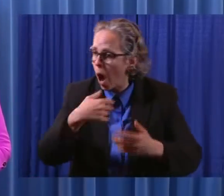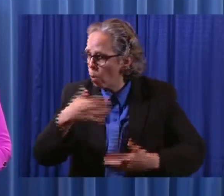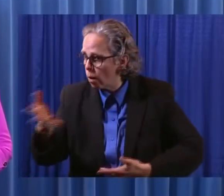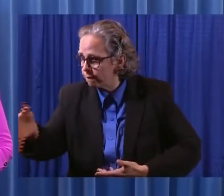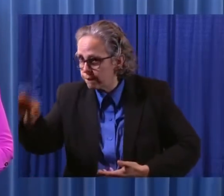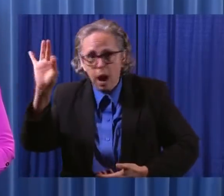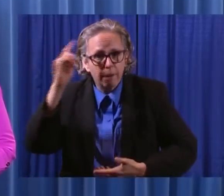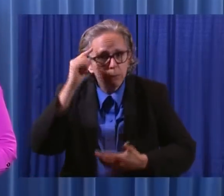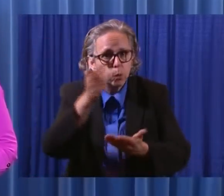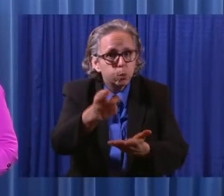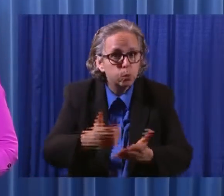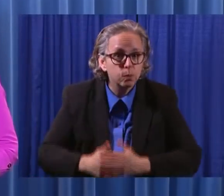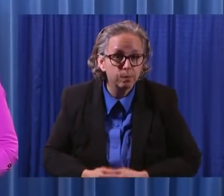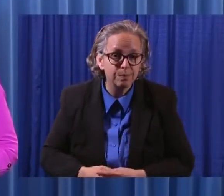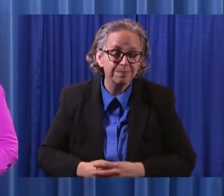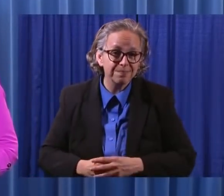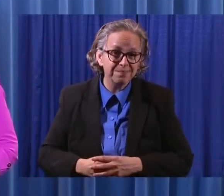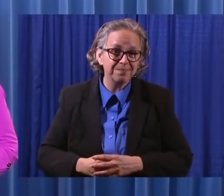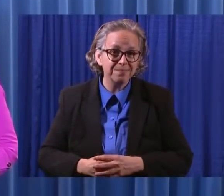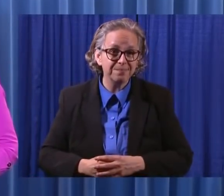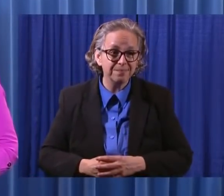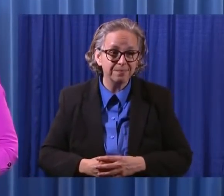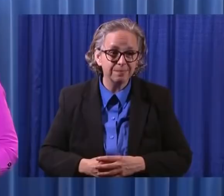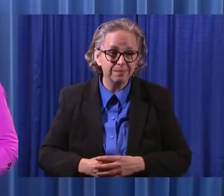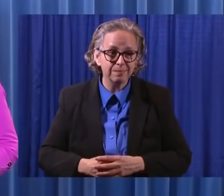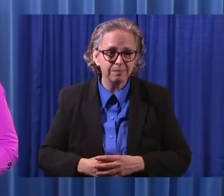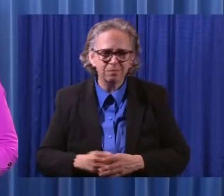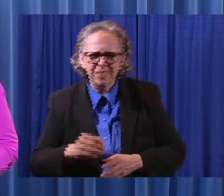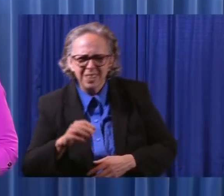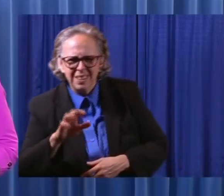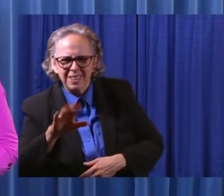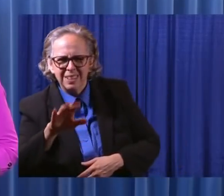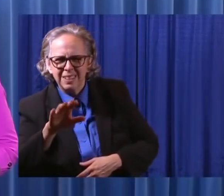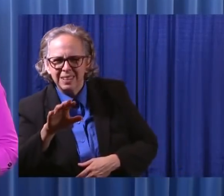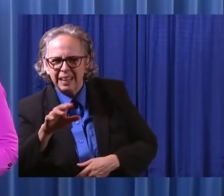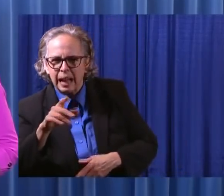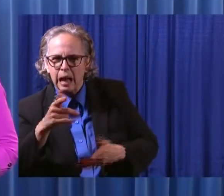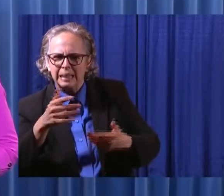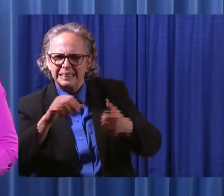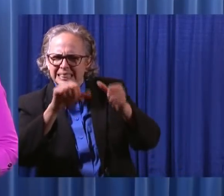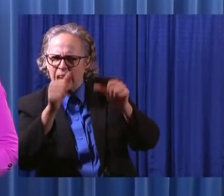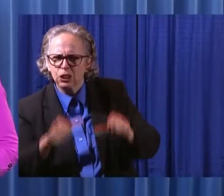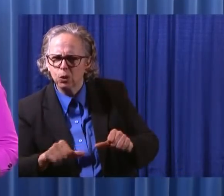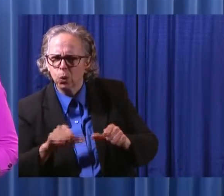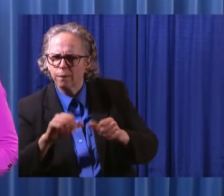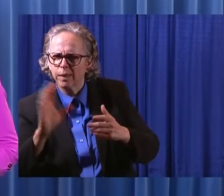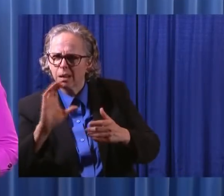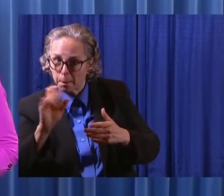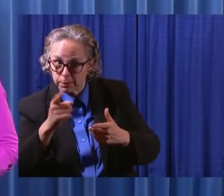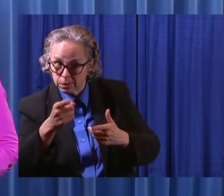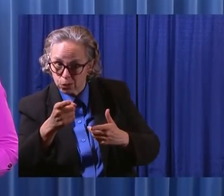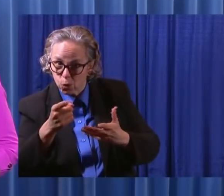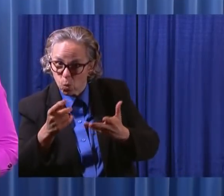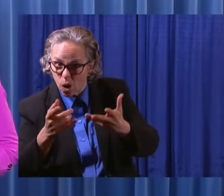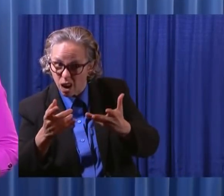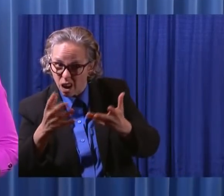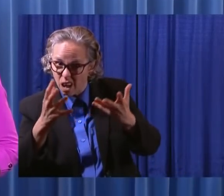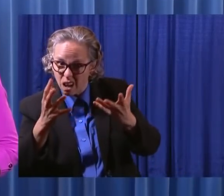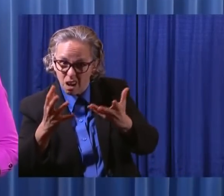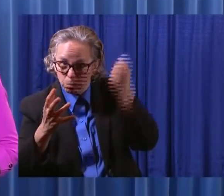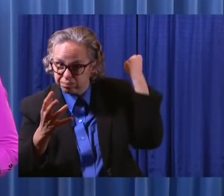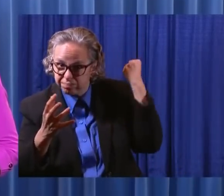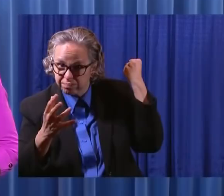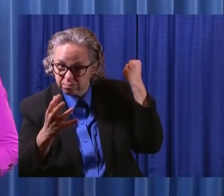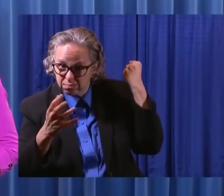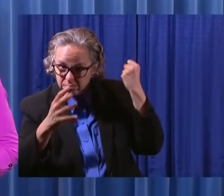do it. And then what are your thoughts about the city of Columbus taking down the Christopher Columbus statue? What are your thoughts about taking